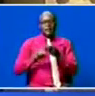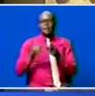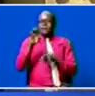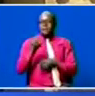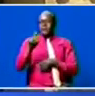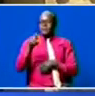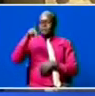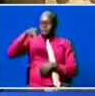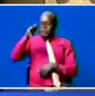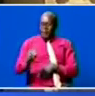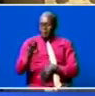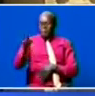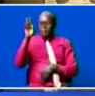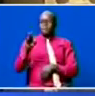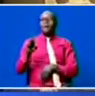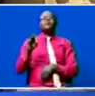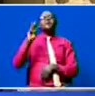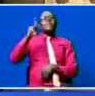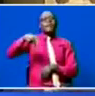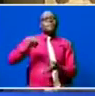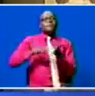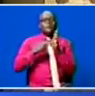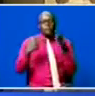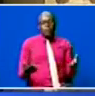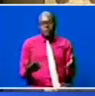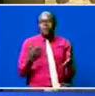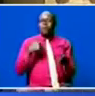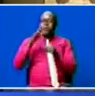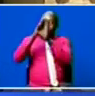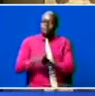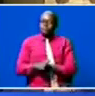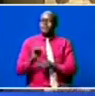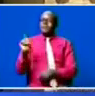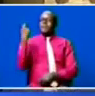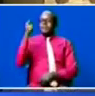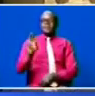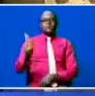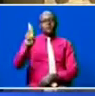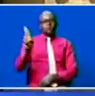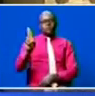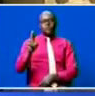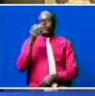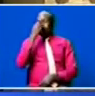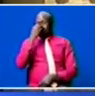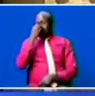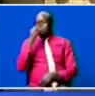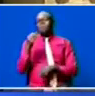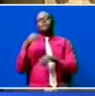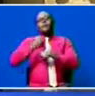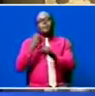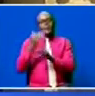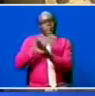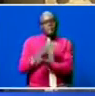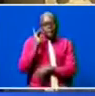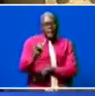minister who is chosen by the elected legislators, it means that they want to undermine the presidency of Ruto. They are just preempting early enough